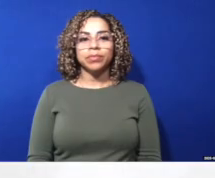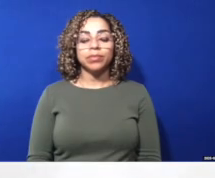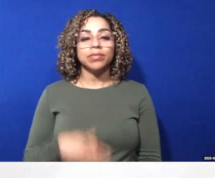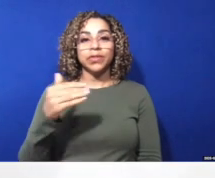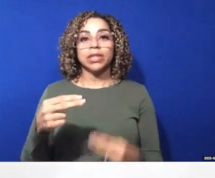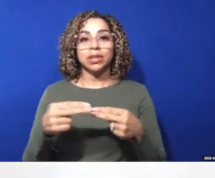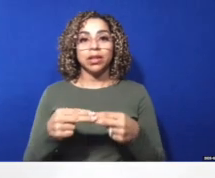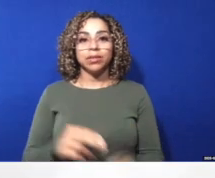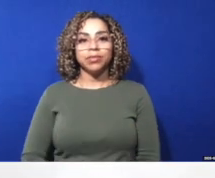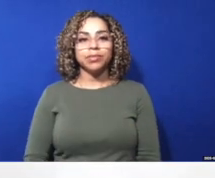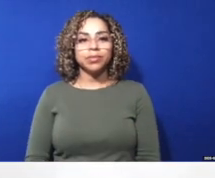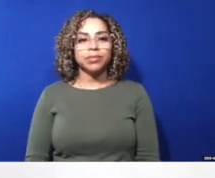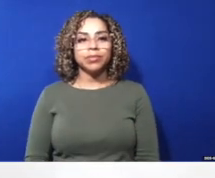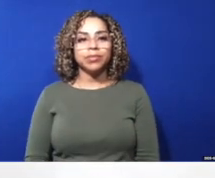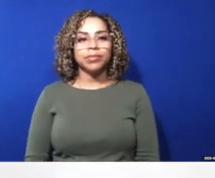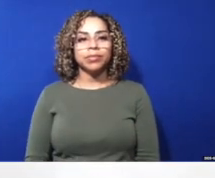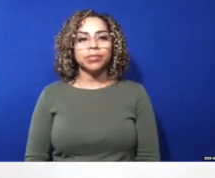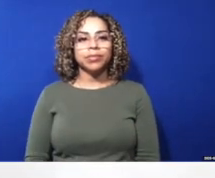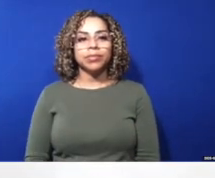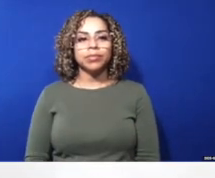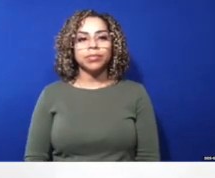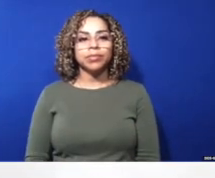slide. Thanks, Zubair.